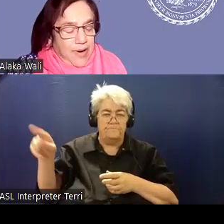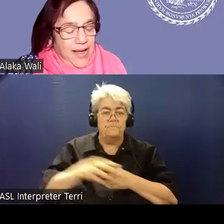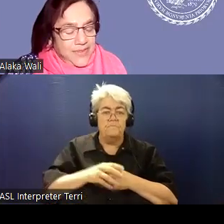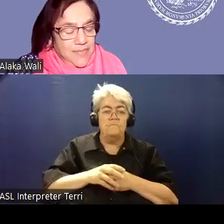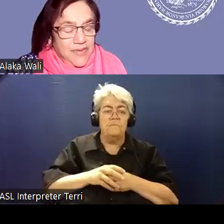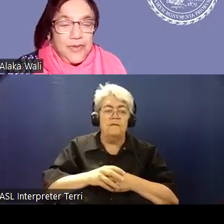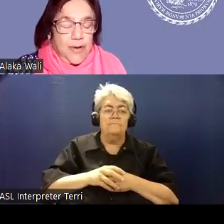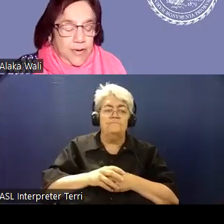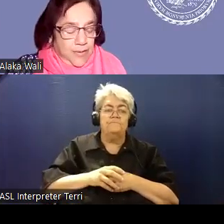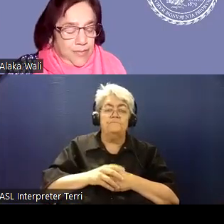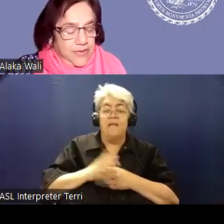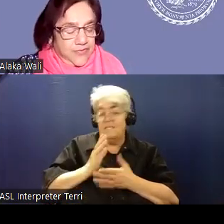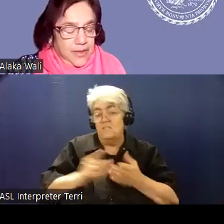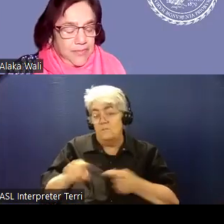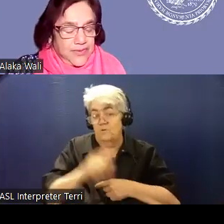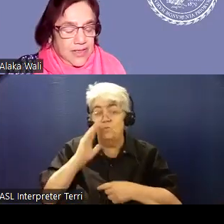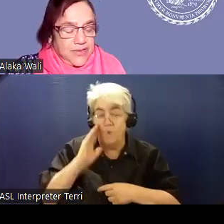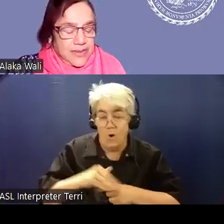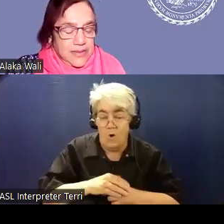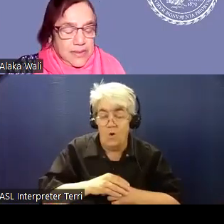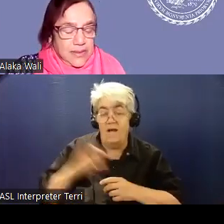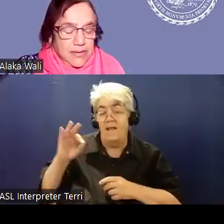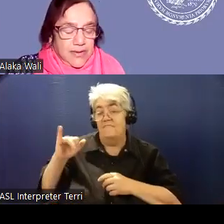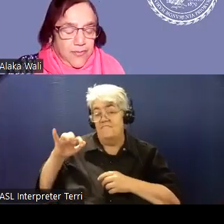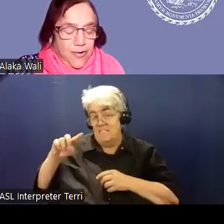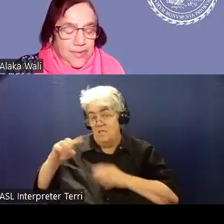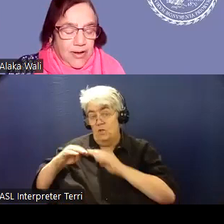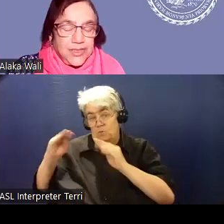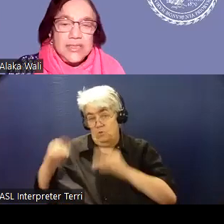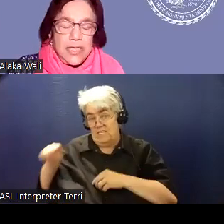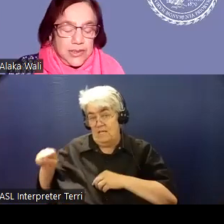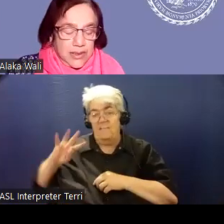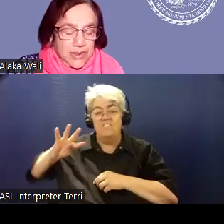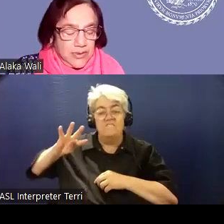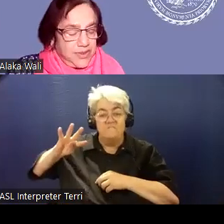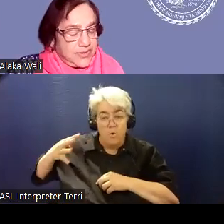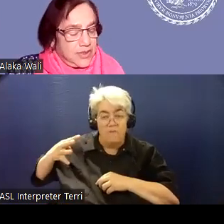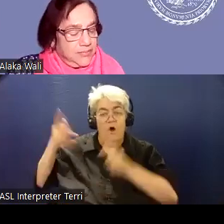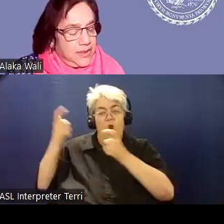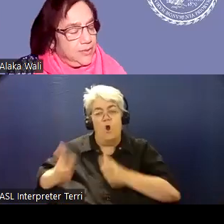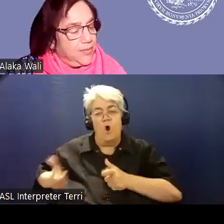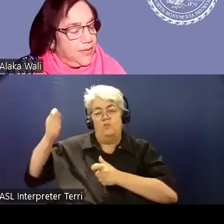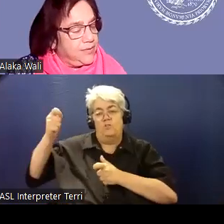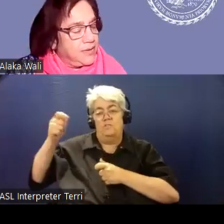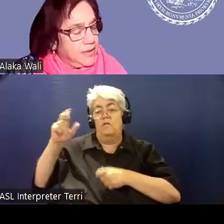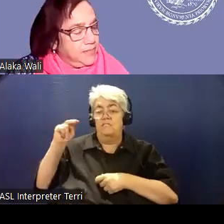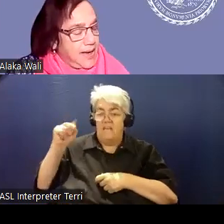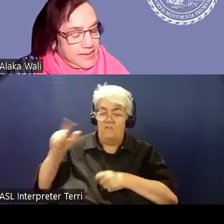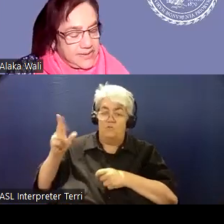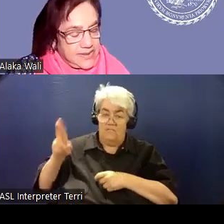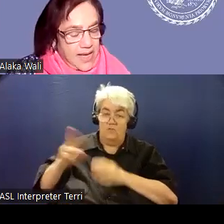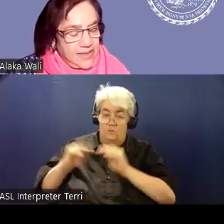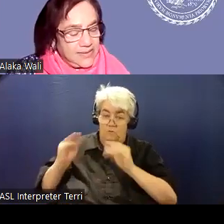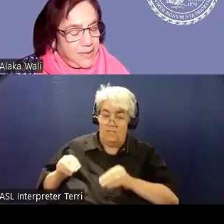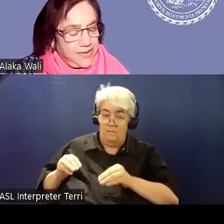As perhaps some of you know, the Field Museum is considered the 4th largest natural history museum in the world by